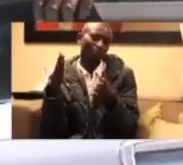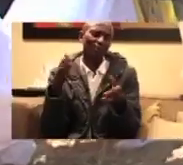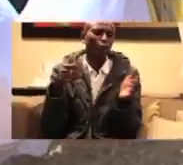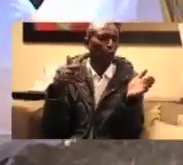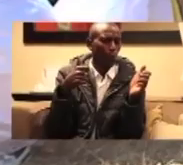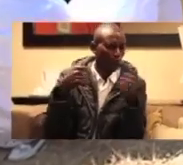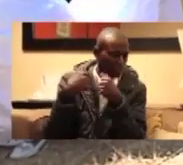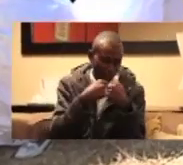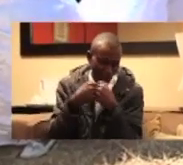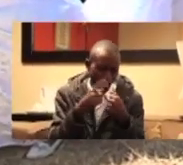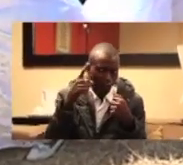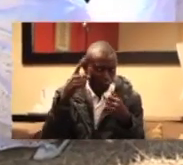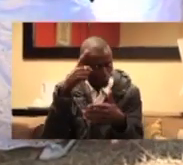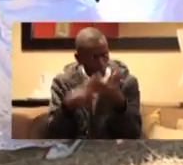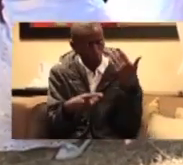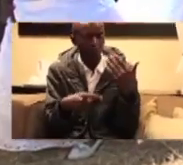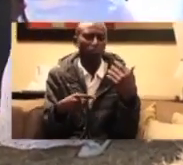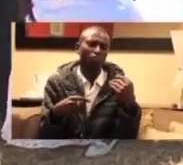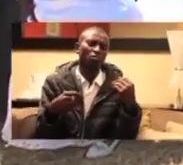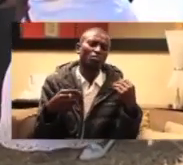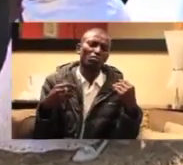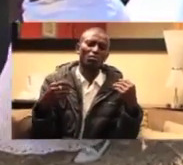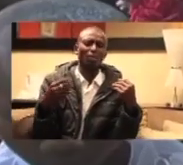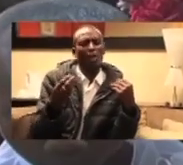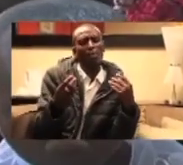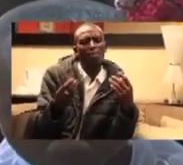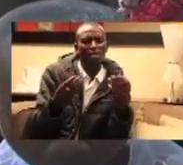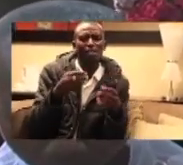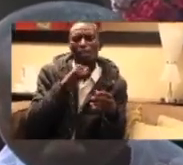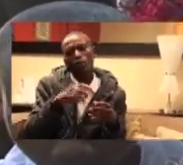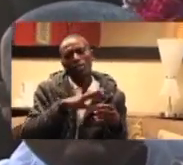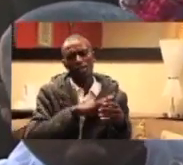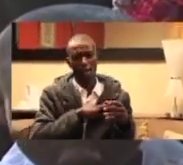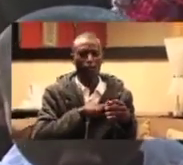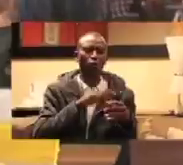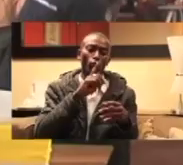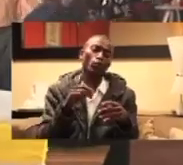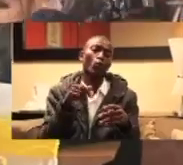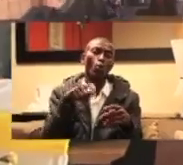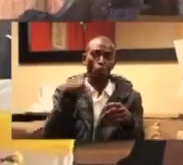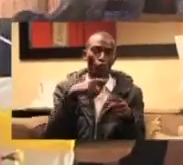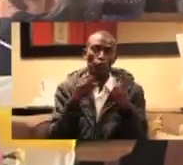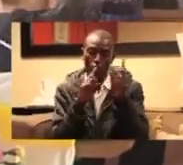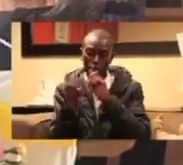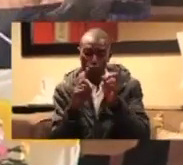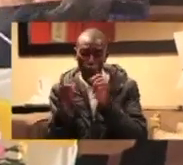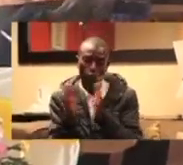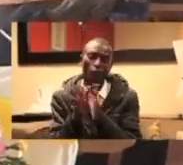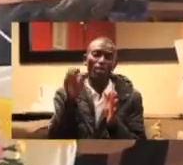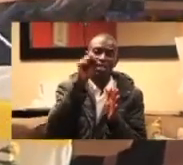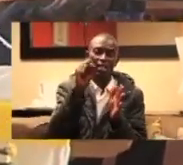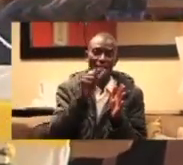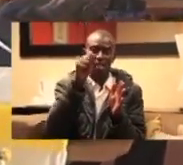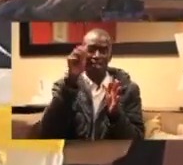only challenge was that they had no resources. We had to go out of our way to talk to Samantha Bride or to connect us with people. And we were